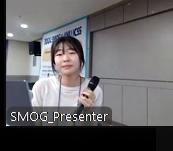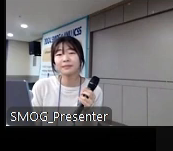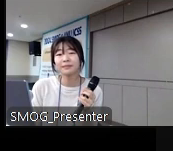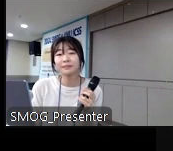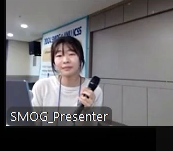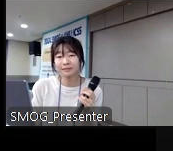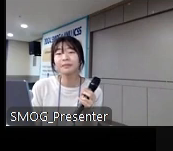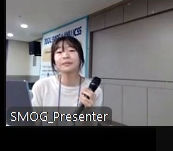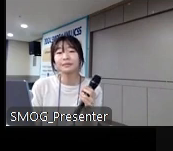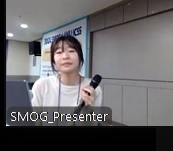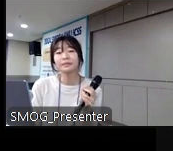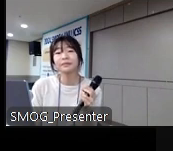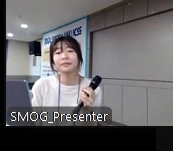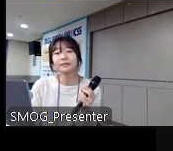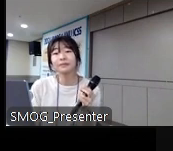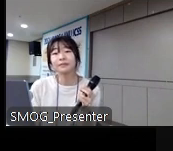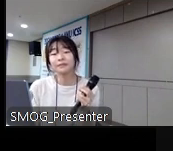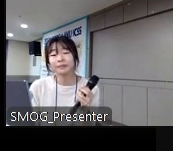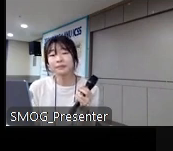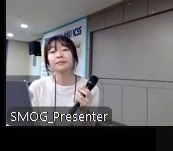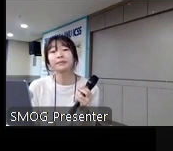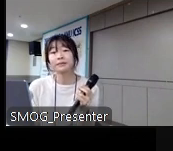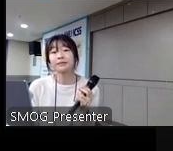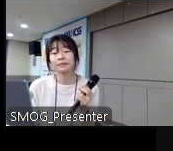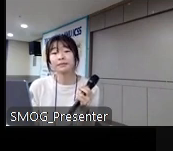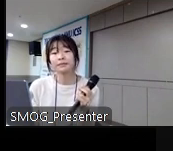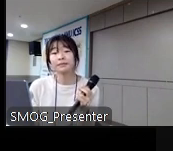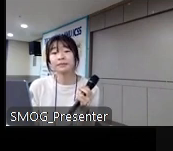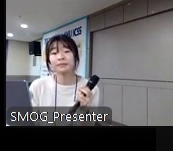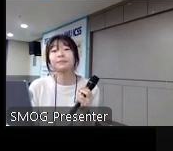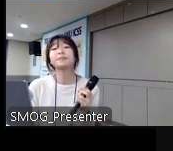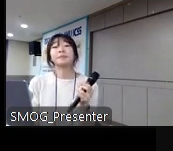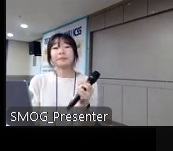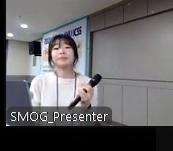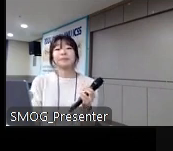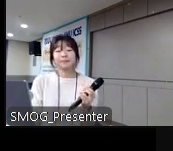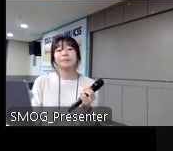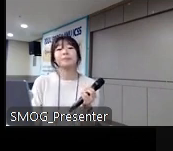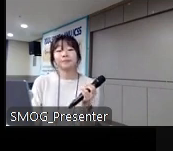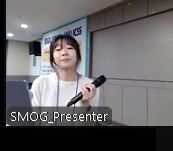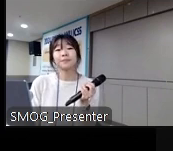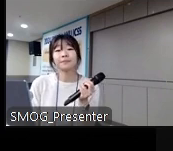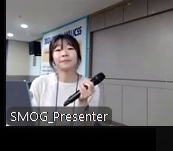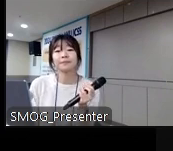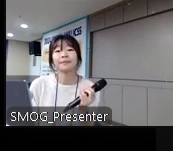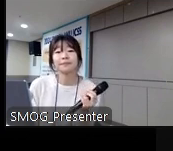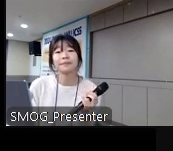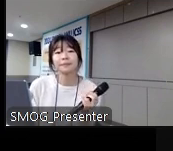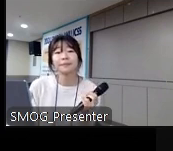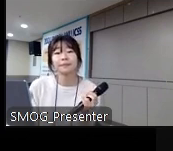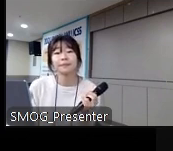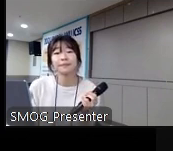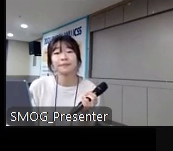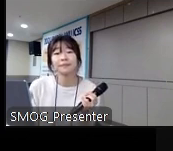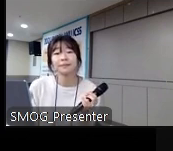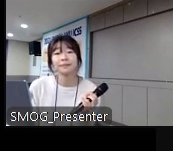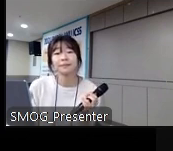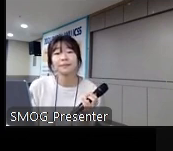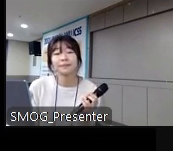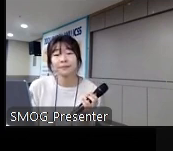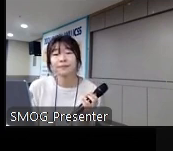even though some verbs that usually go with such marking are fine, those verbs that don't usually